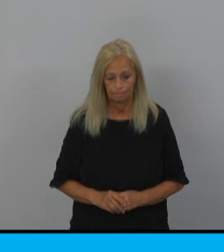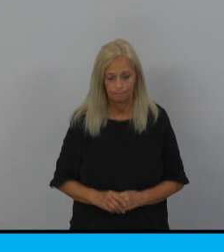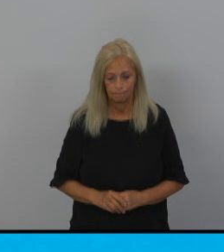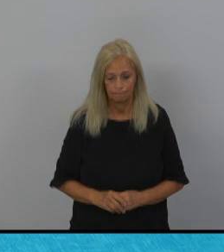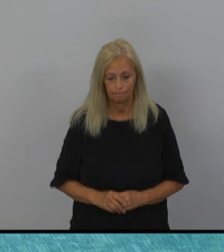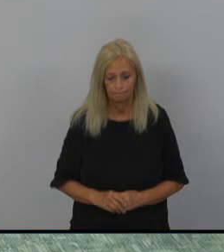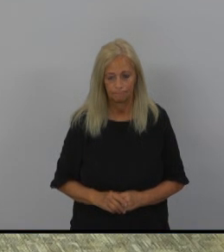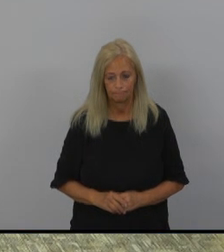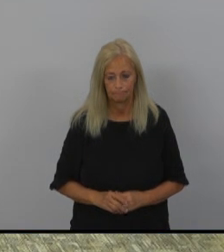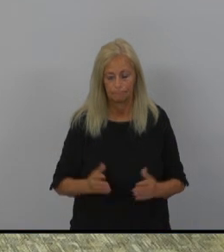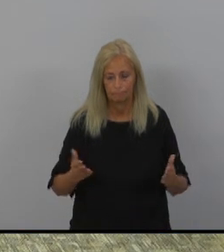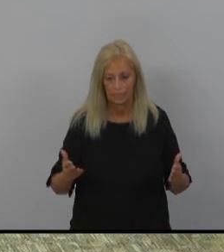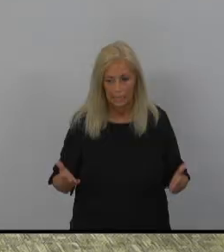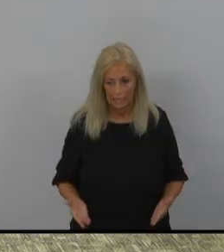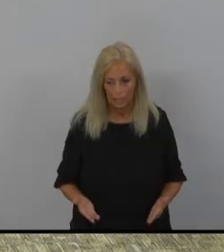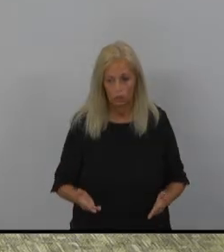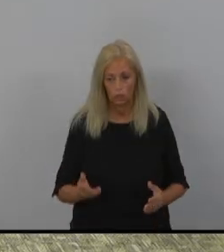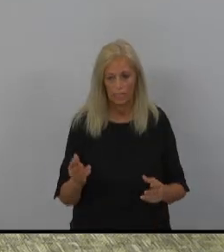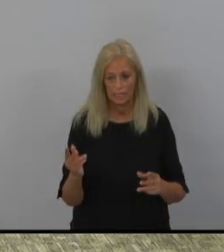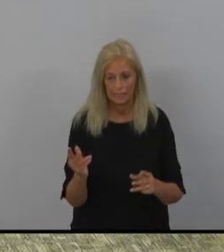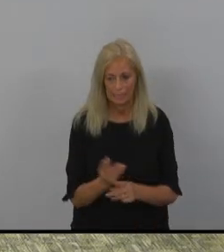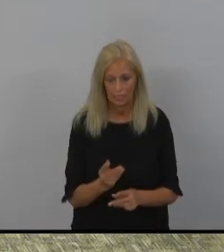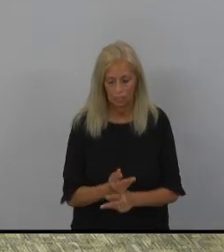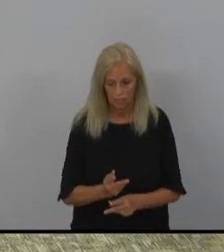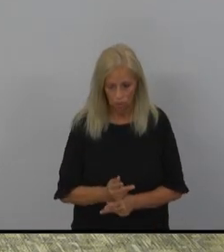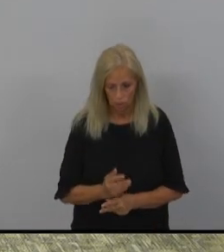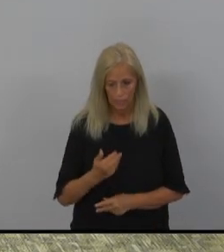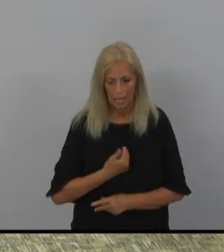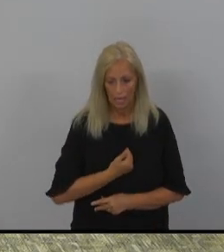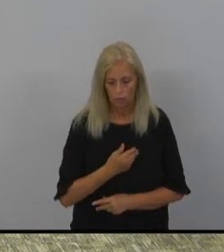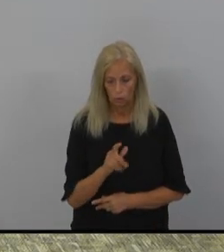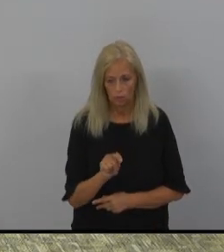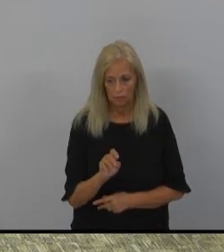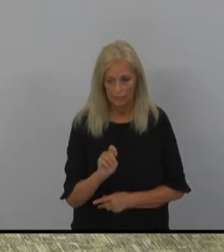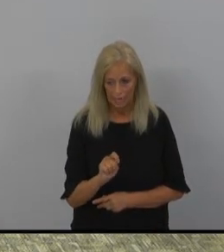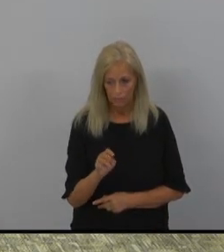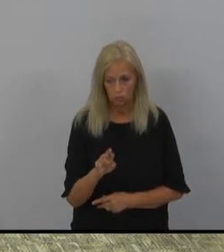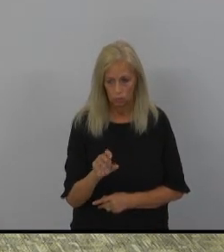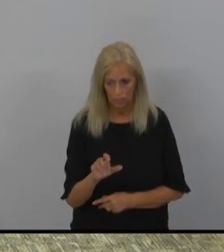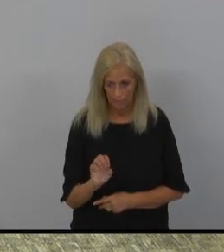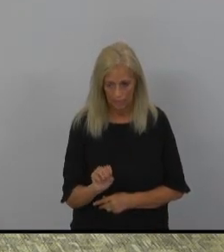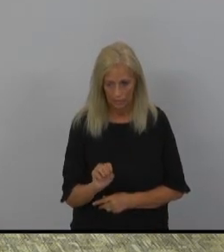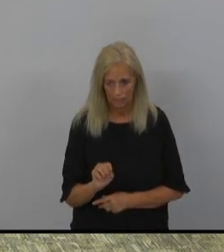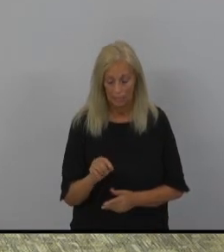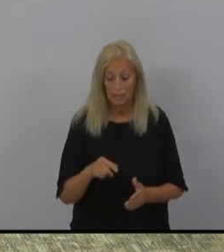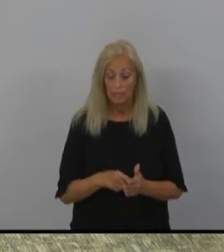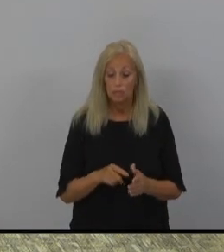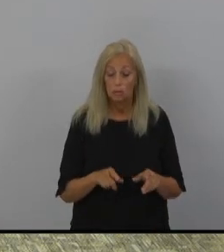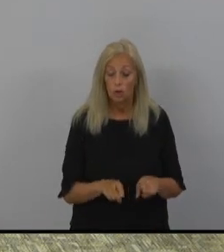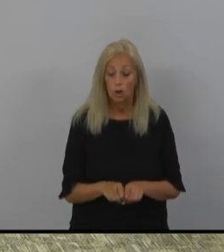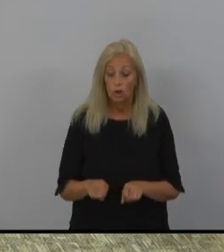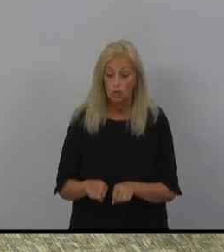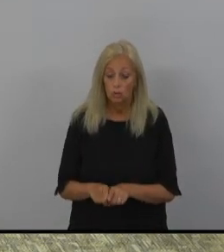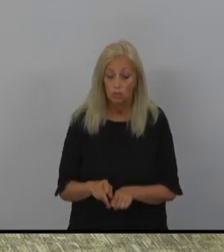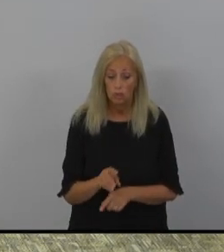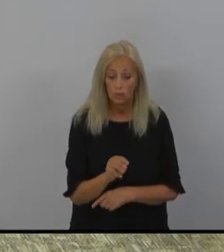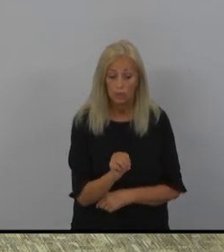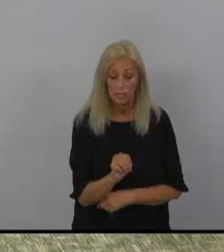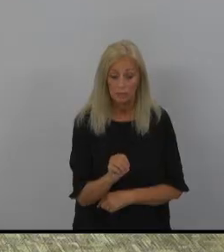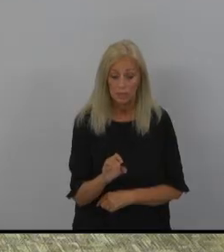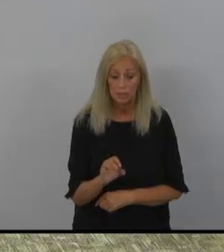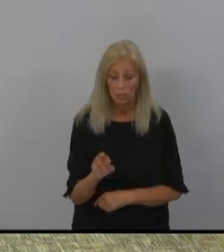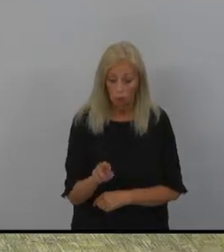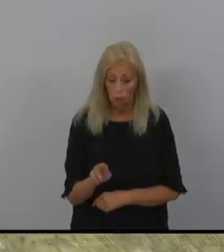So here is the calculation of our tax rate. This is our